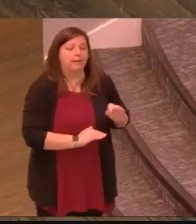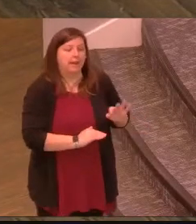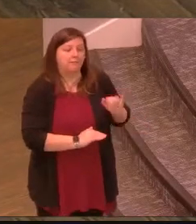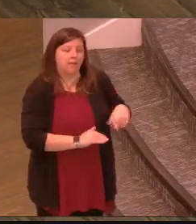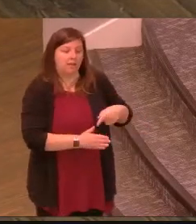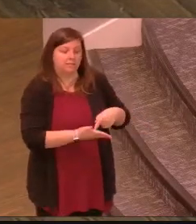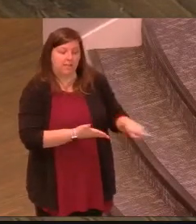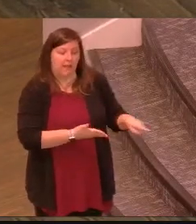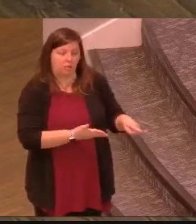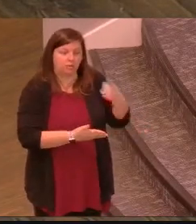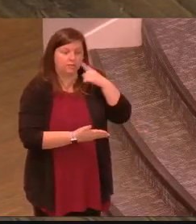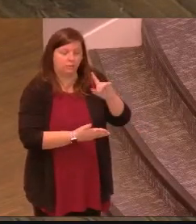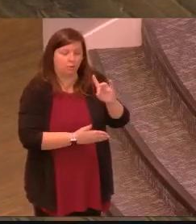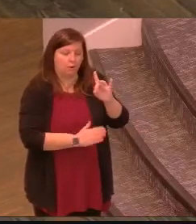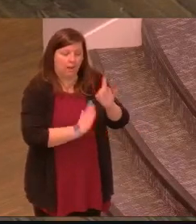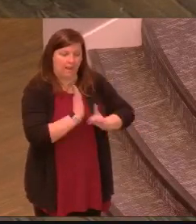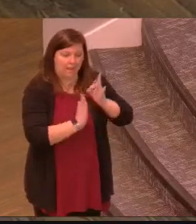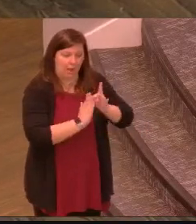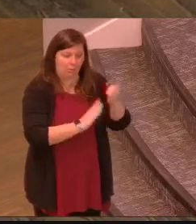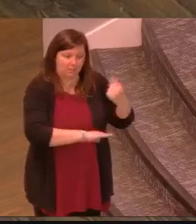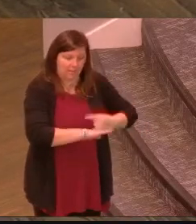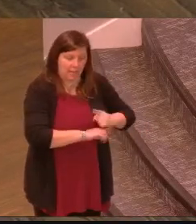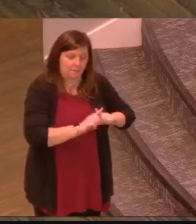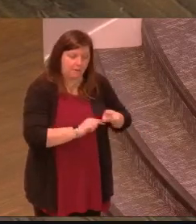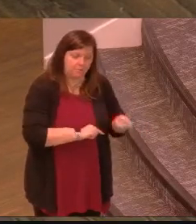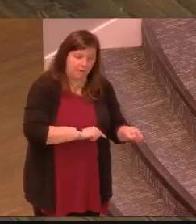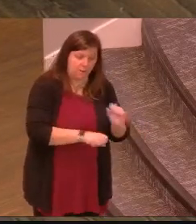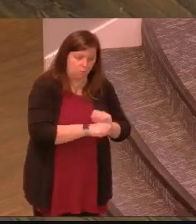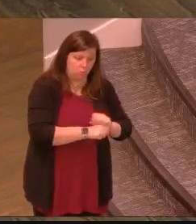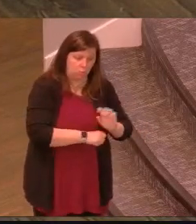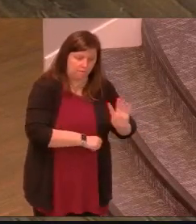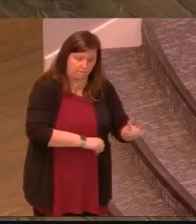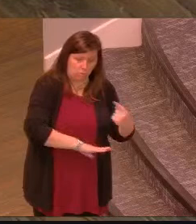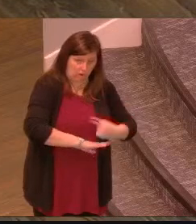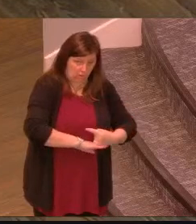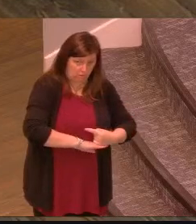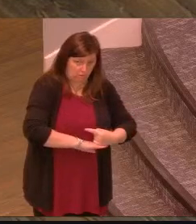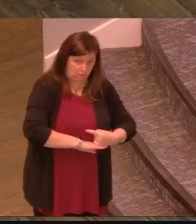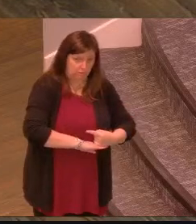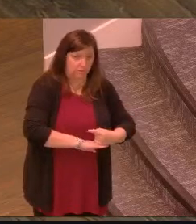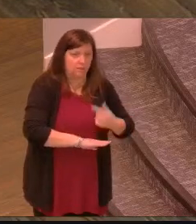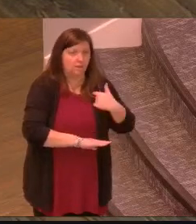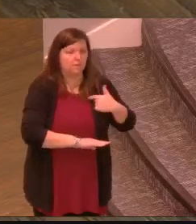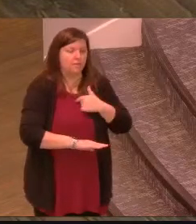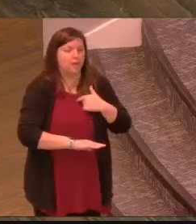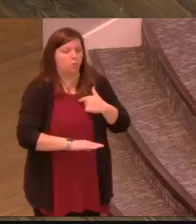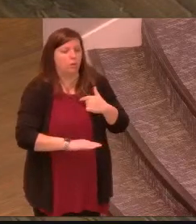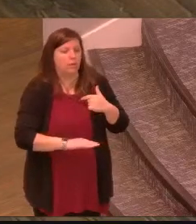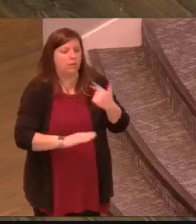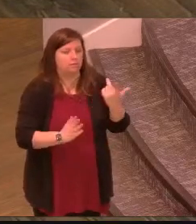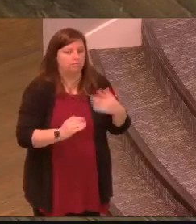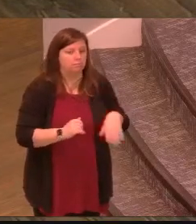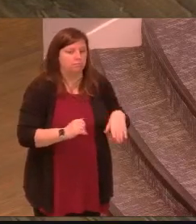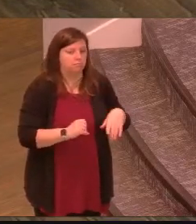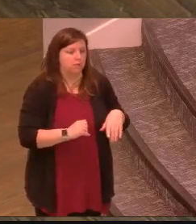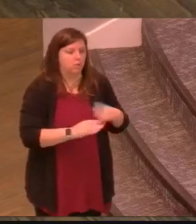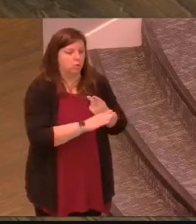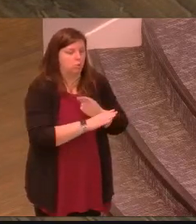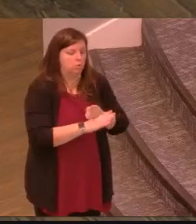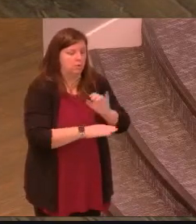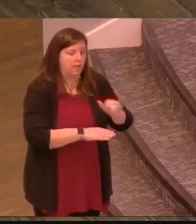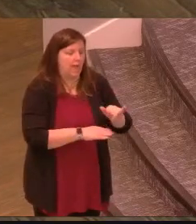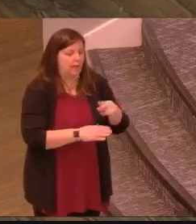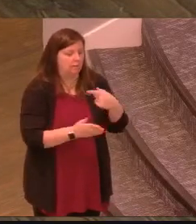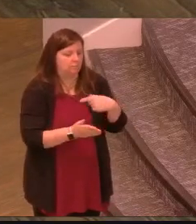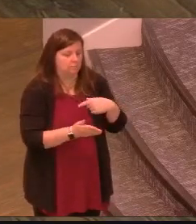salary is for an 8-hour day, but they only work 4 hours, then we take that hourly wage and multiply it by 4 hours. So you'll